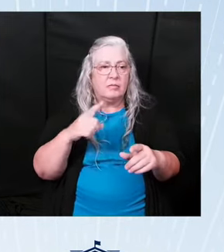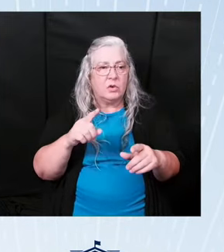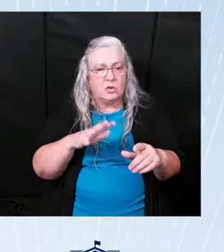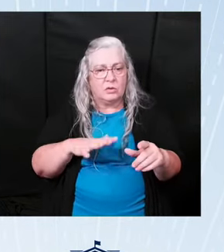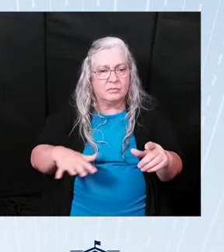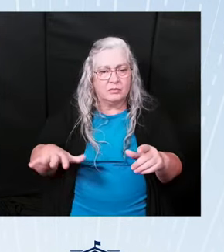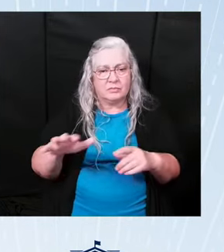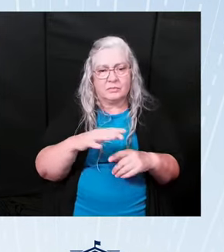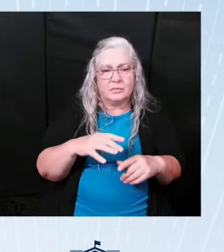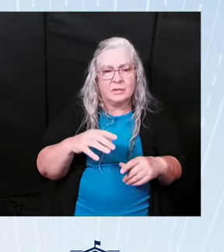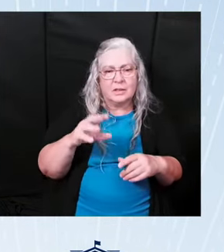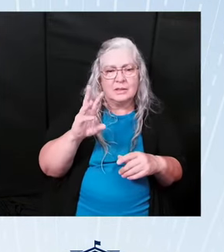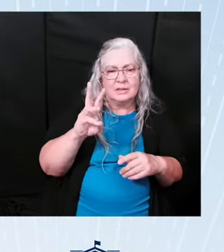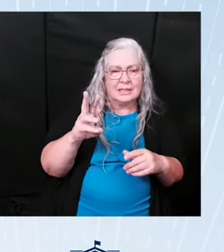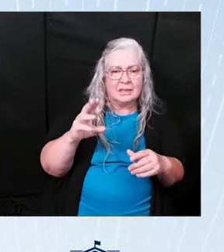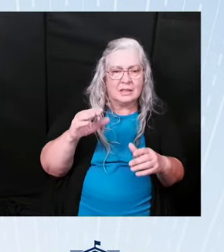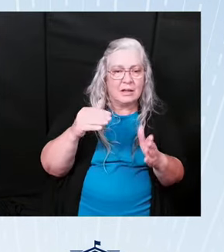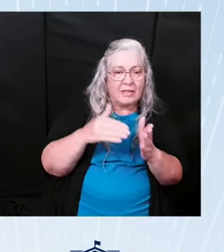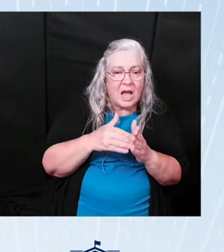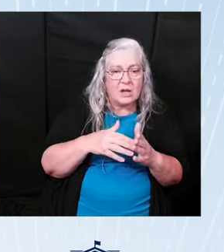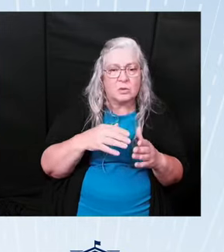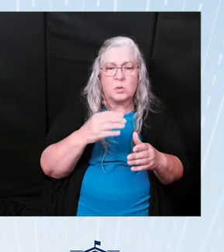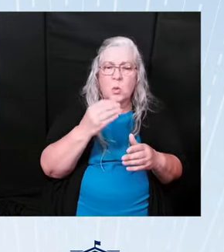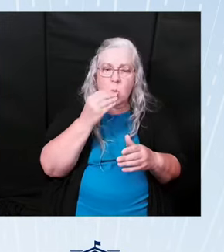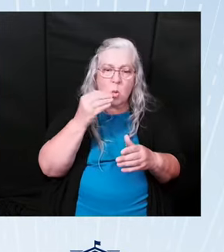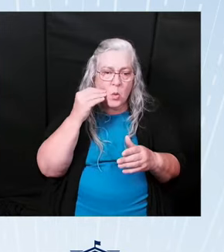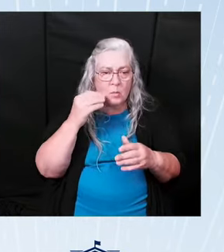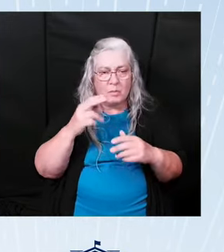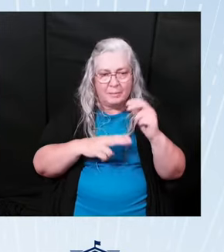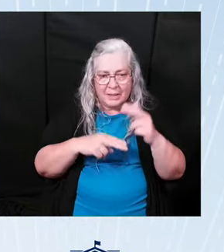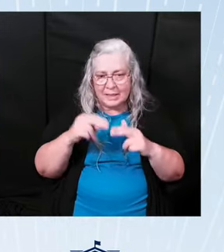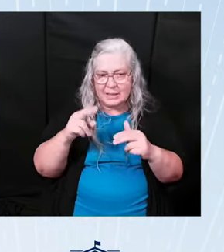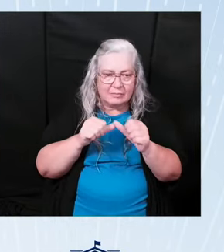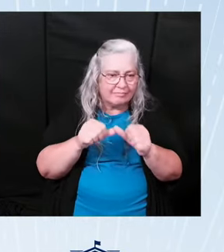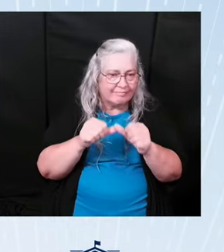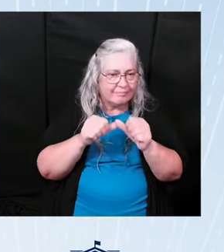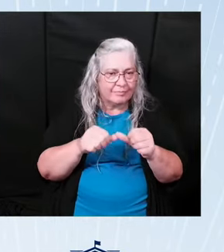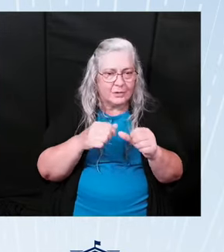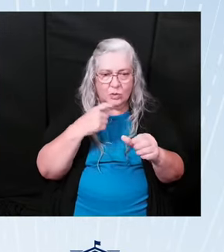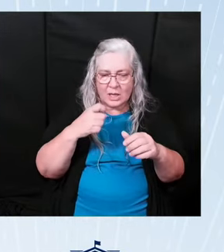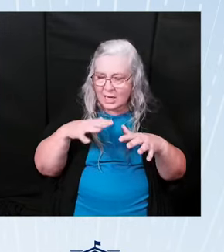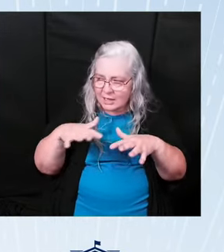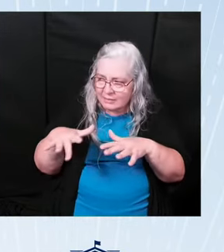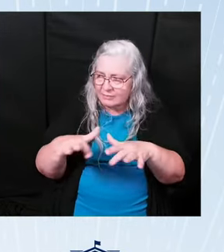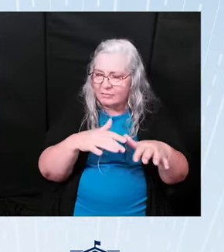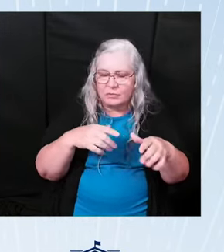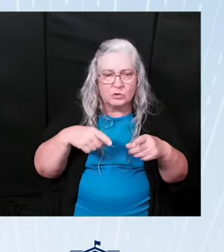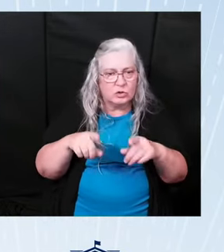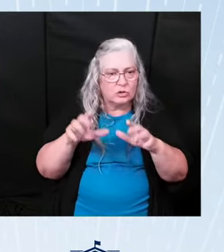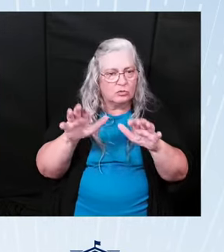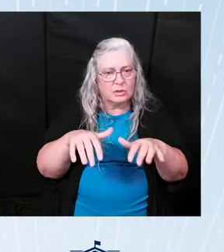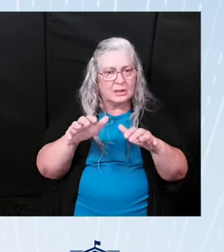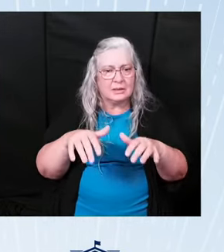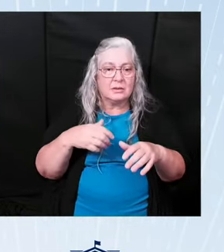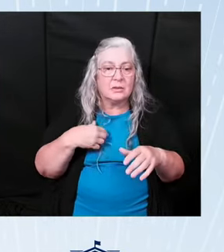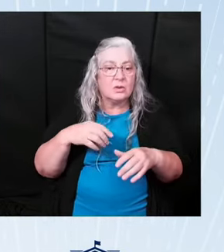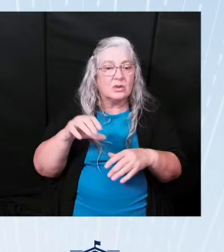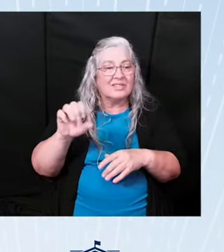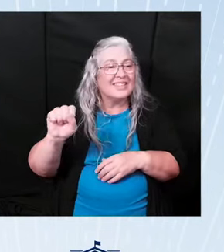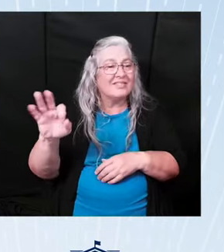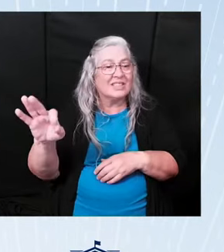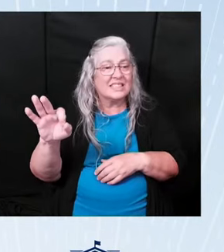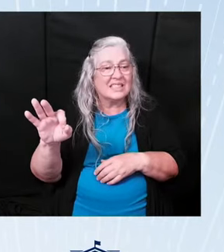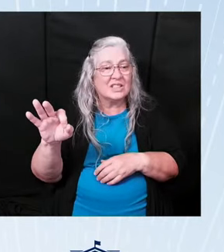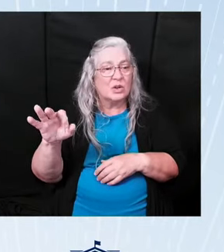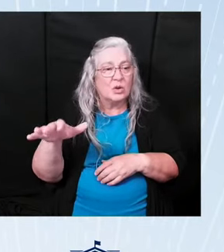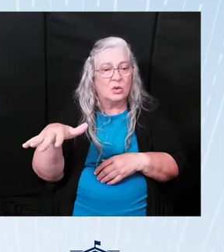ensuring they can stay dry during storms. I visited San Francisco. This is a beautiful day with Speaker Emerita Pelosi, dressed